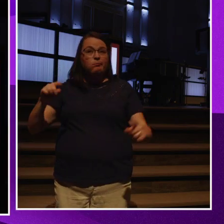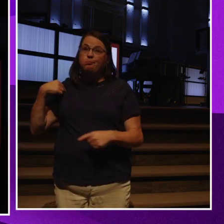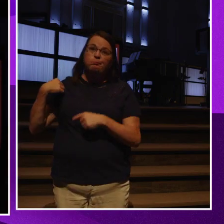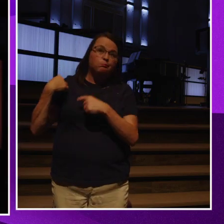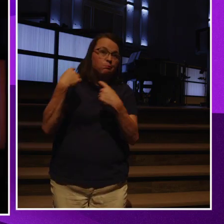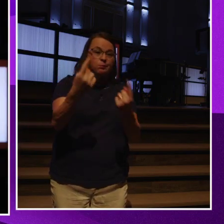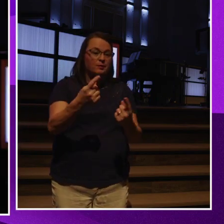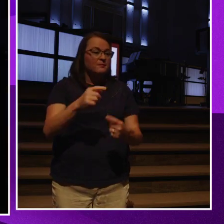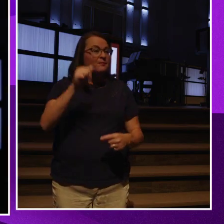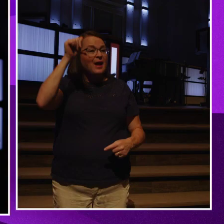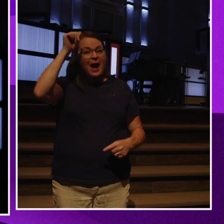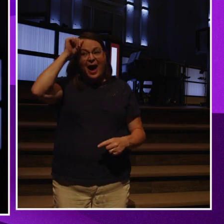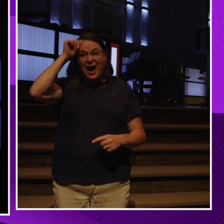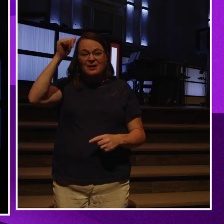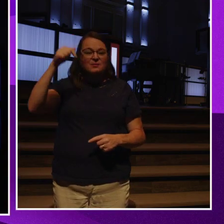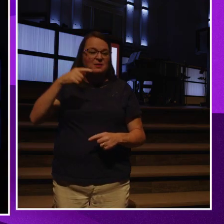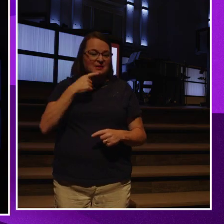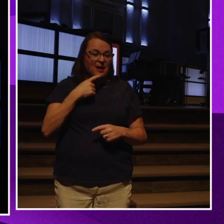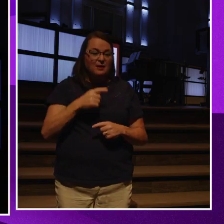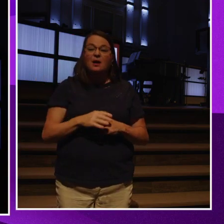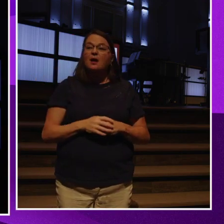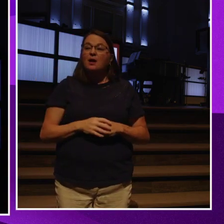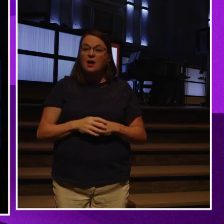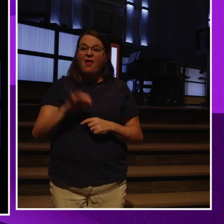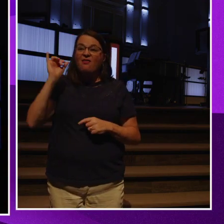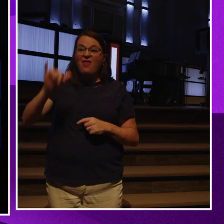did Adam say? Well, God, that woman you gave me.